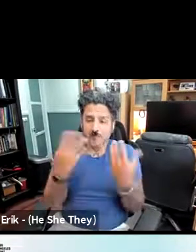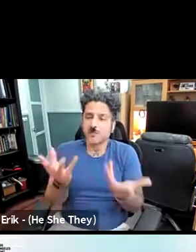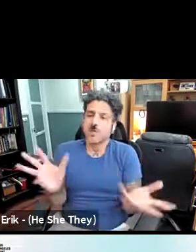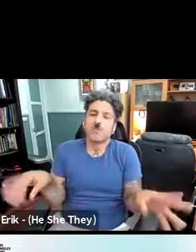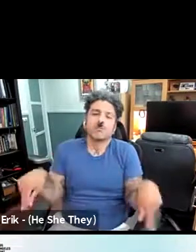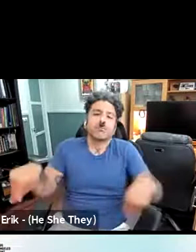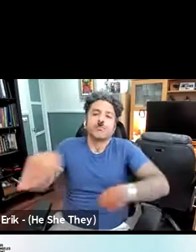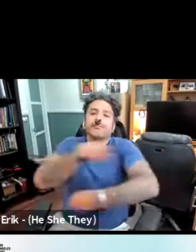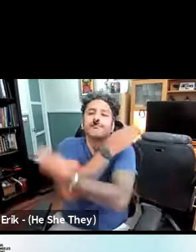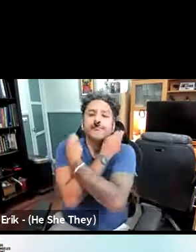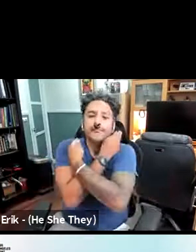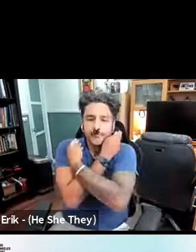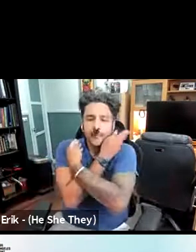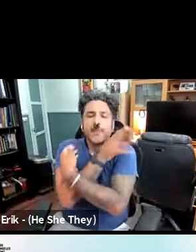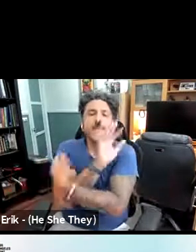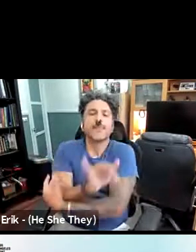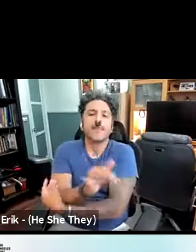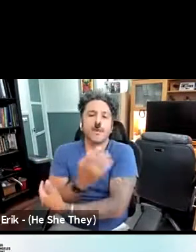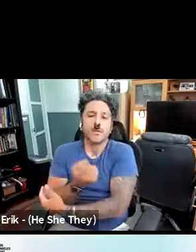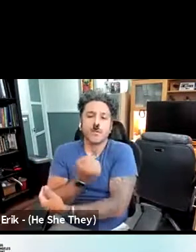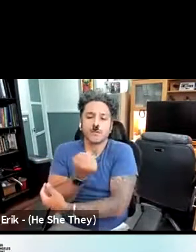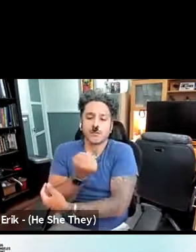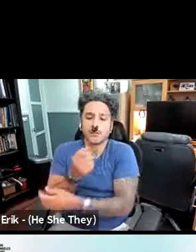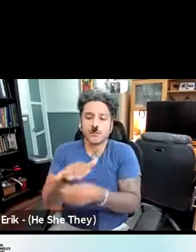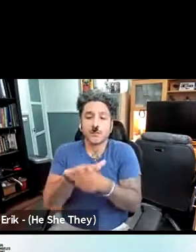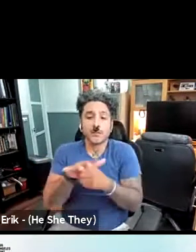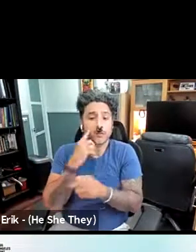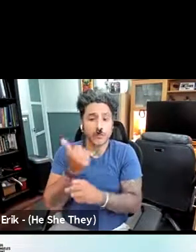it, that's holding space for yourself.